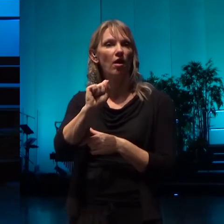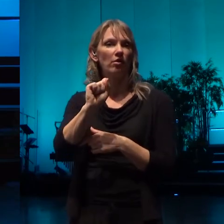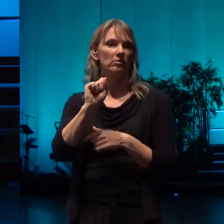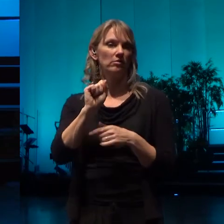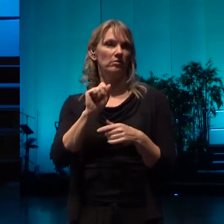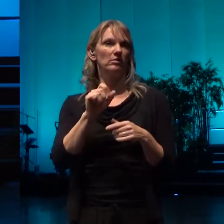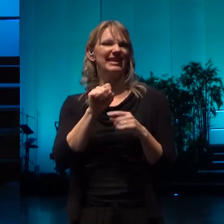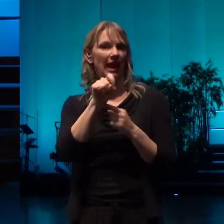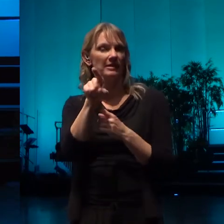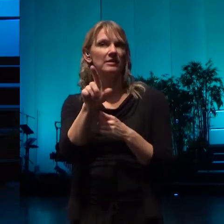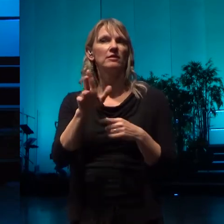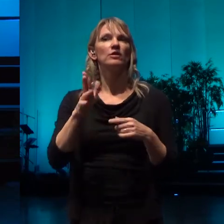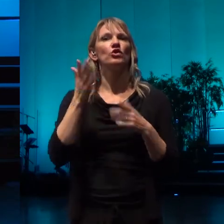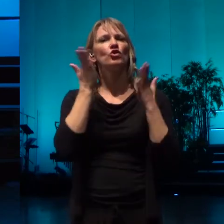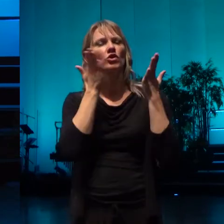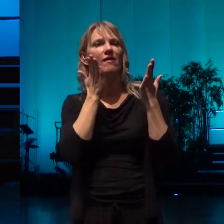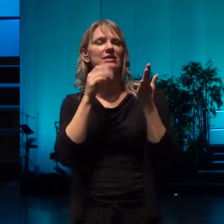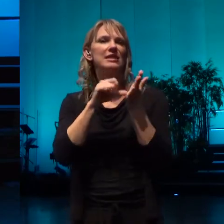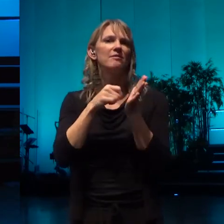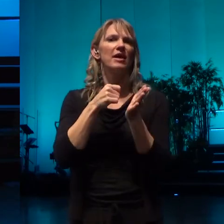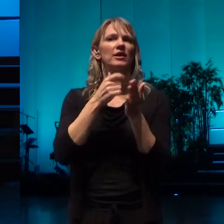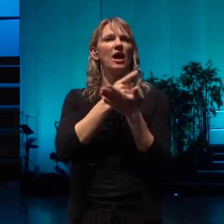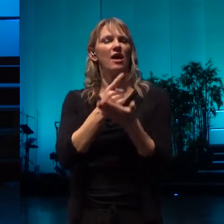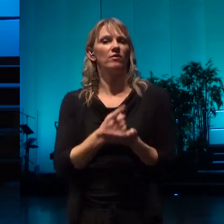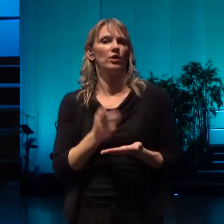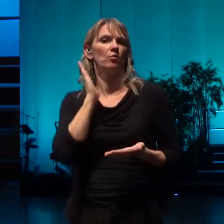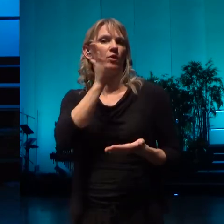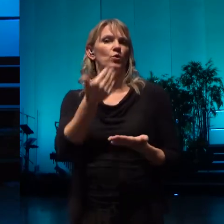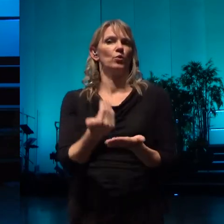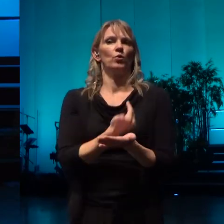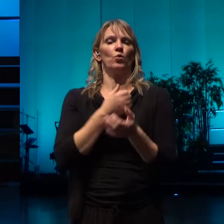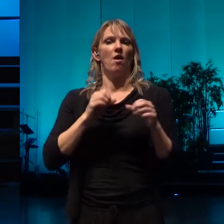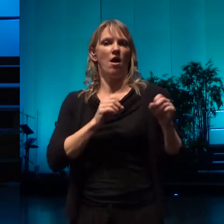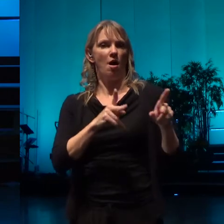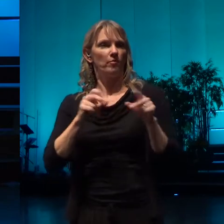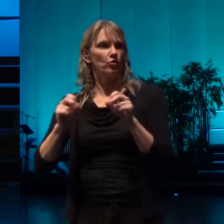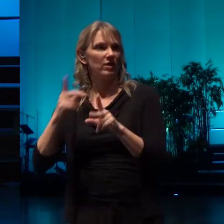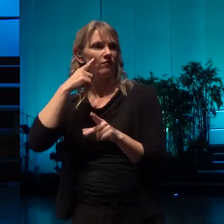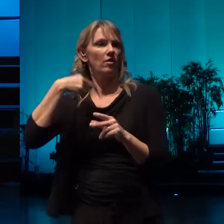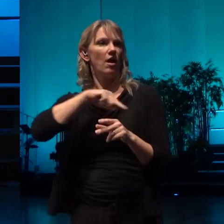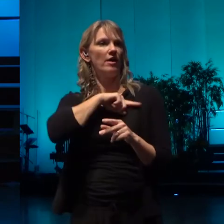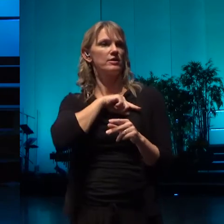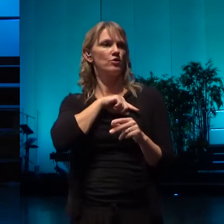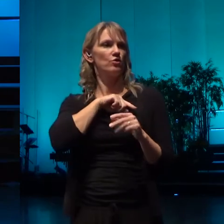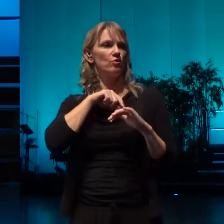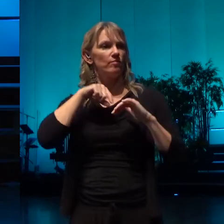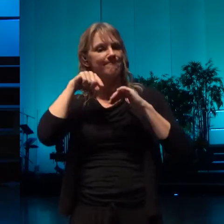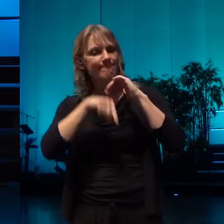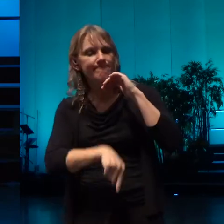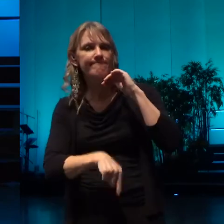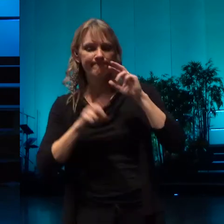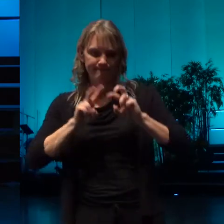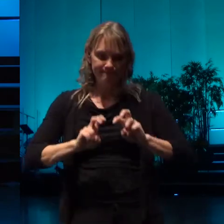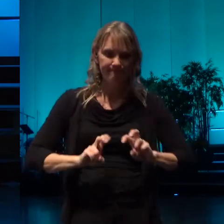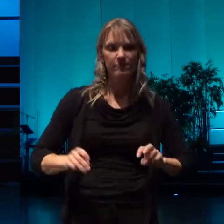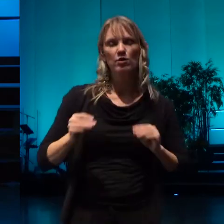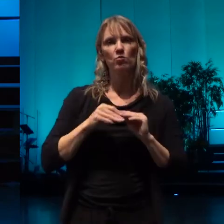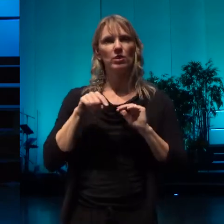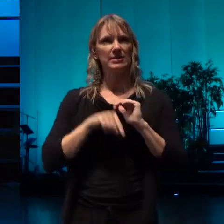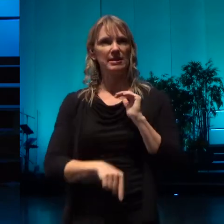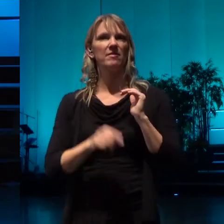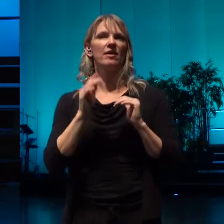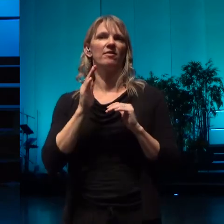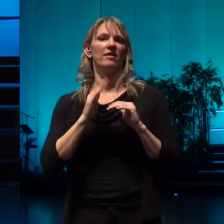on the services page and on that page, and every week there'll be new opportunities for us to go deeper than just with the talks